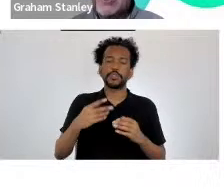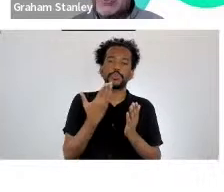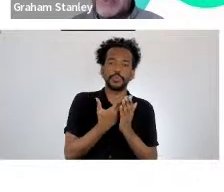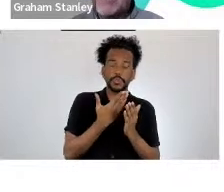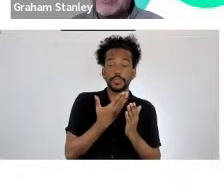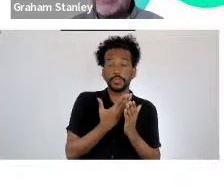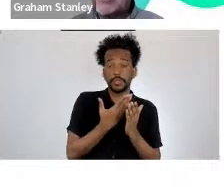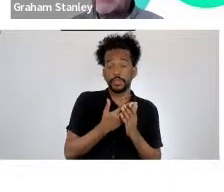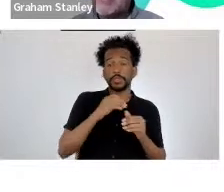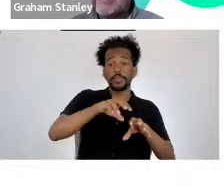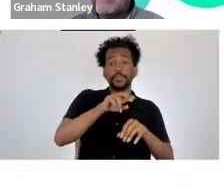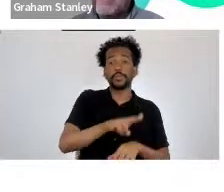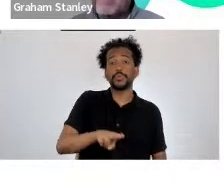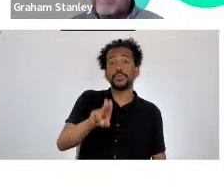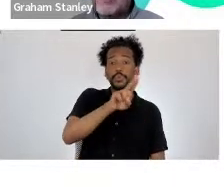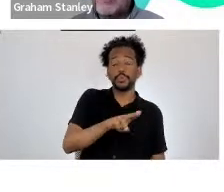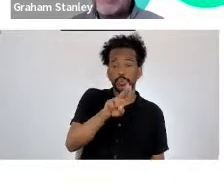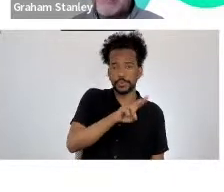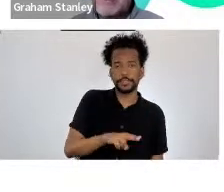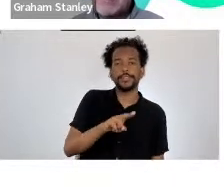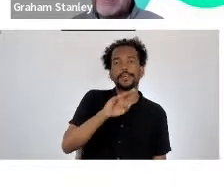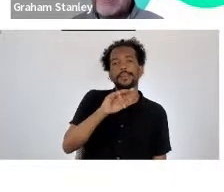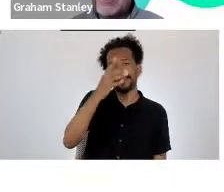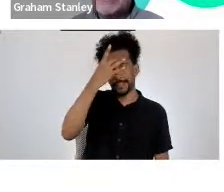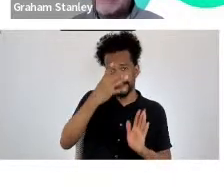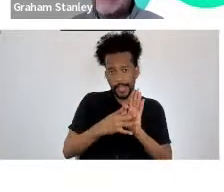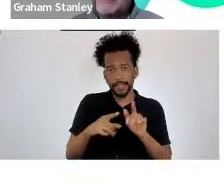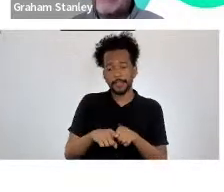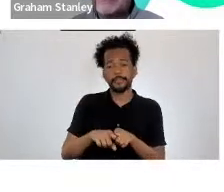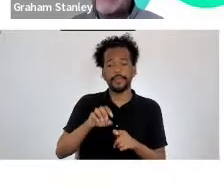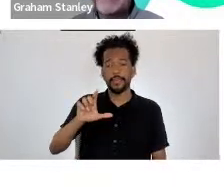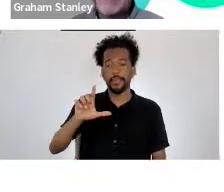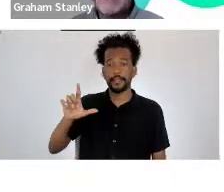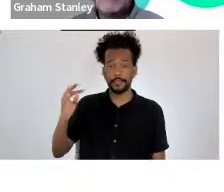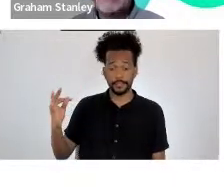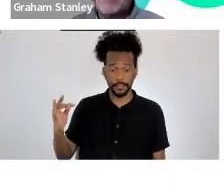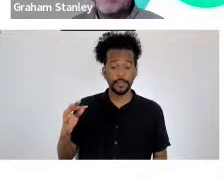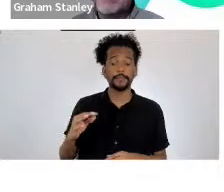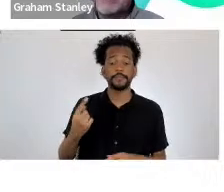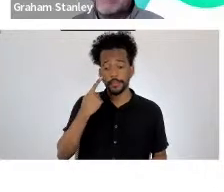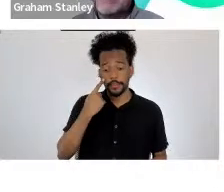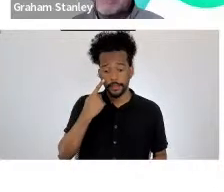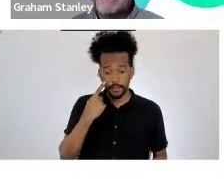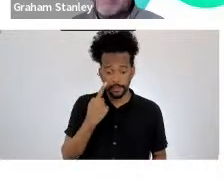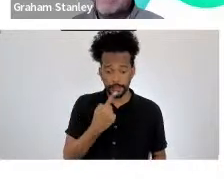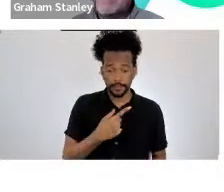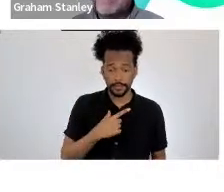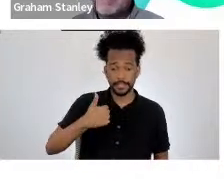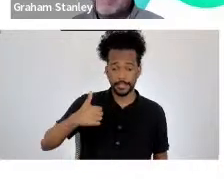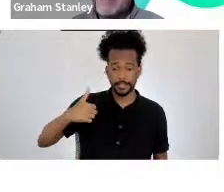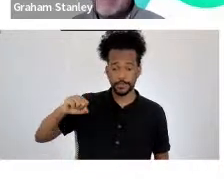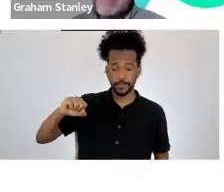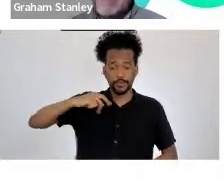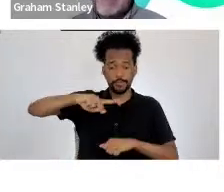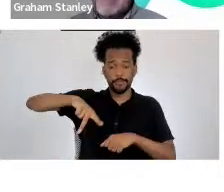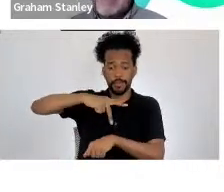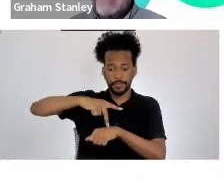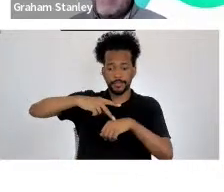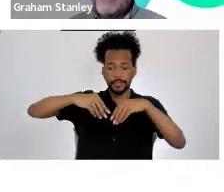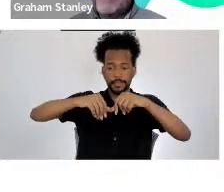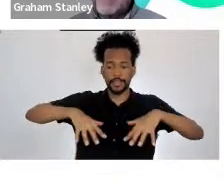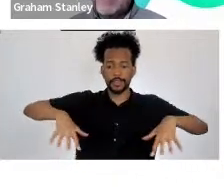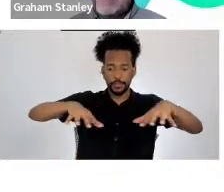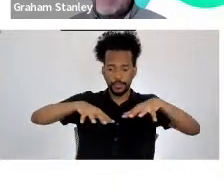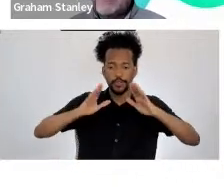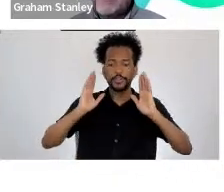1,348 English language teachers from 118 countries and territories responded to the survey.